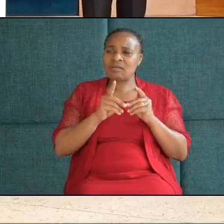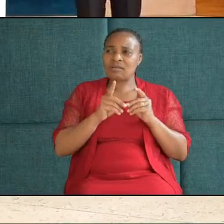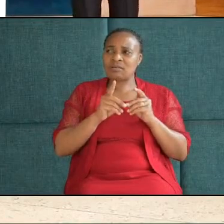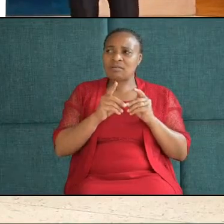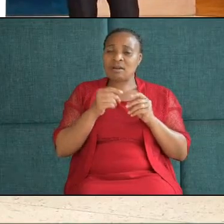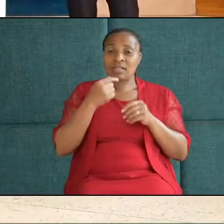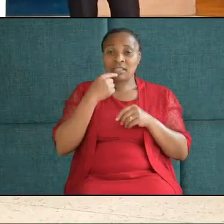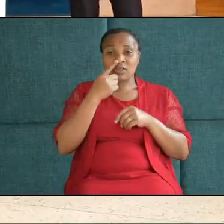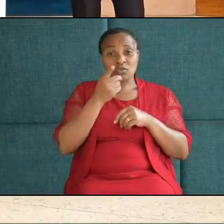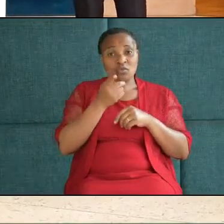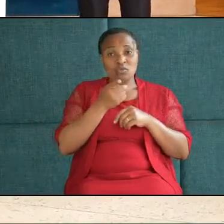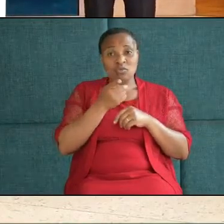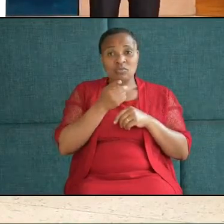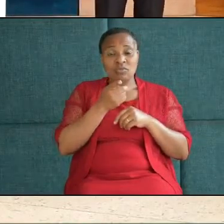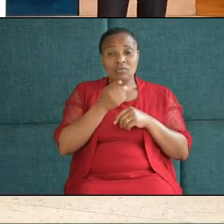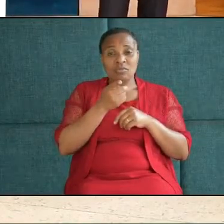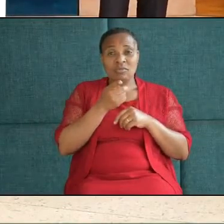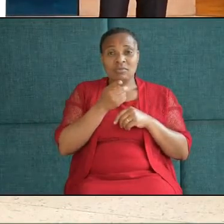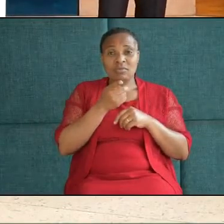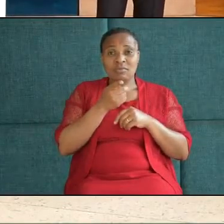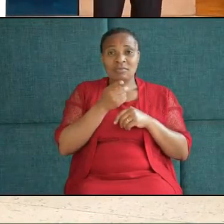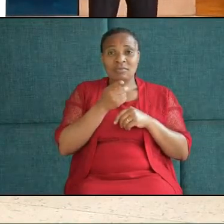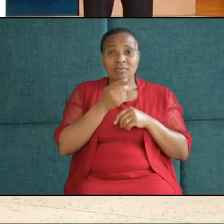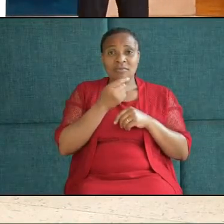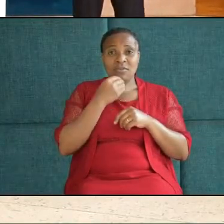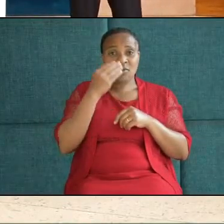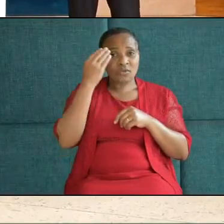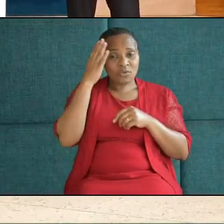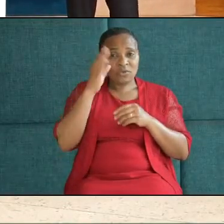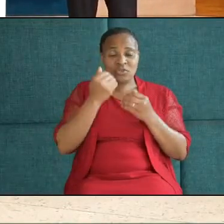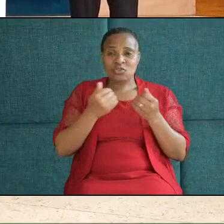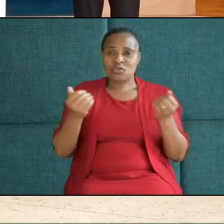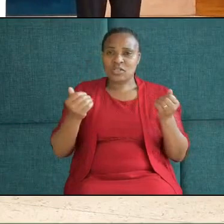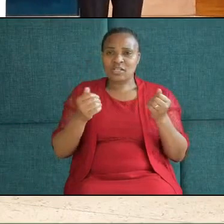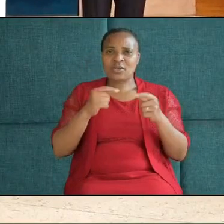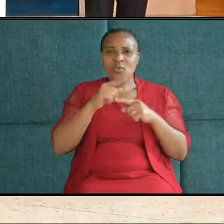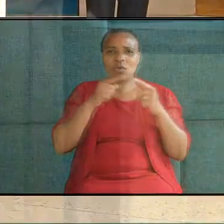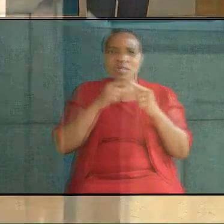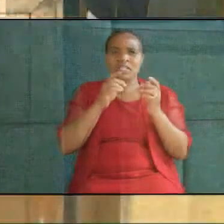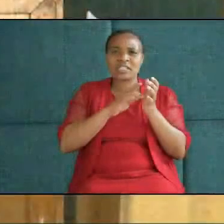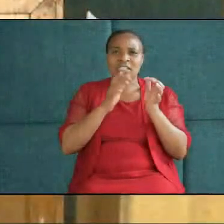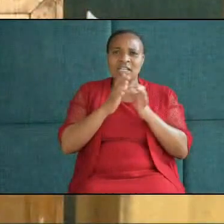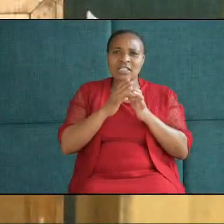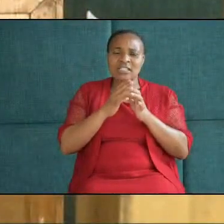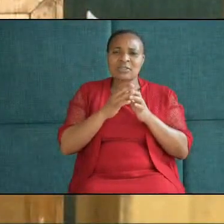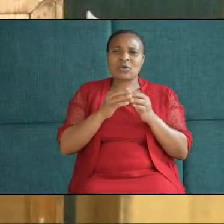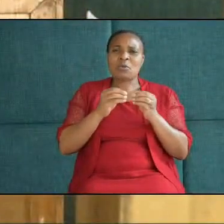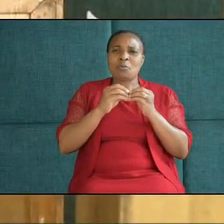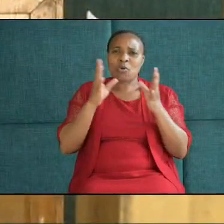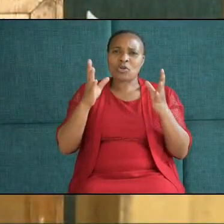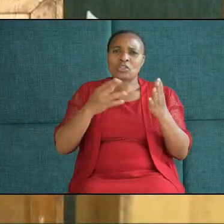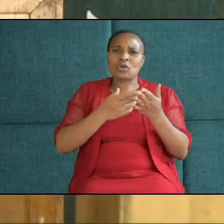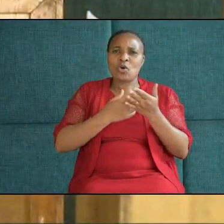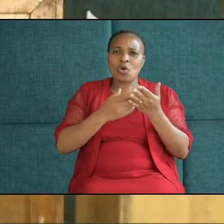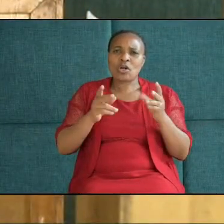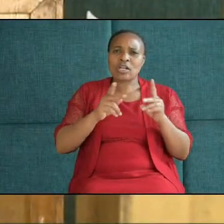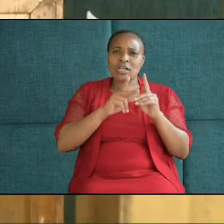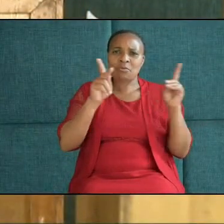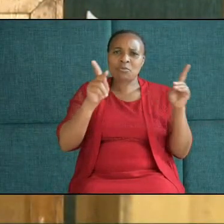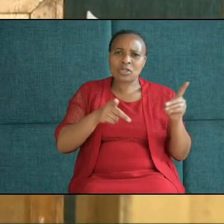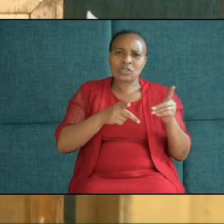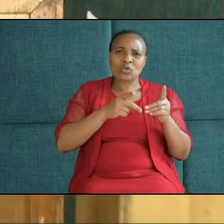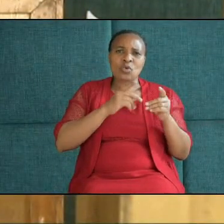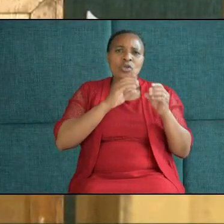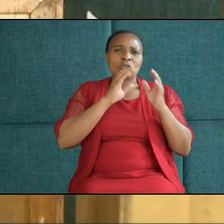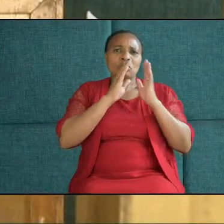I told you, deadlock. Children, when Jesus was in the most holy place, he was